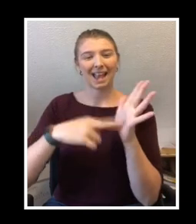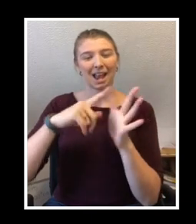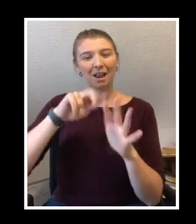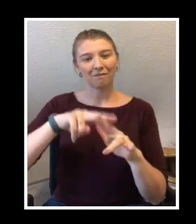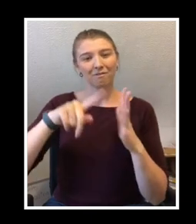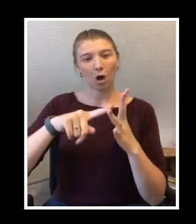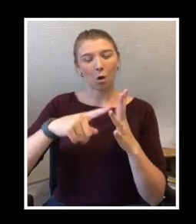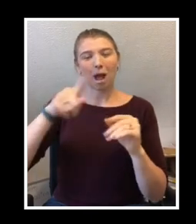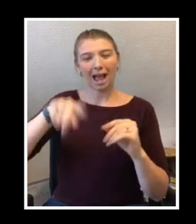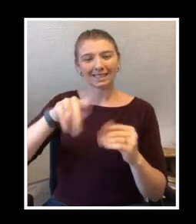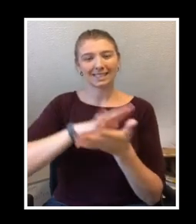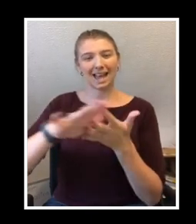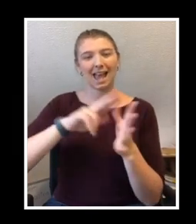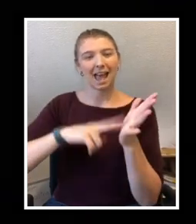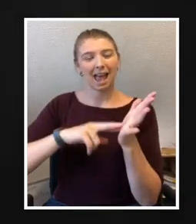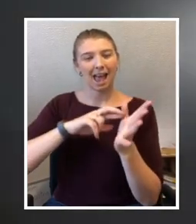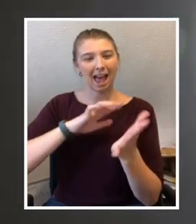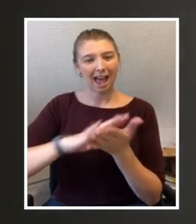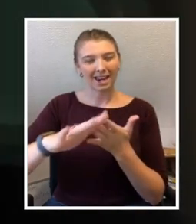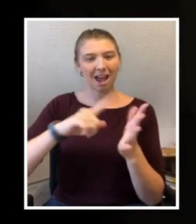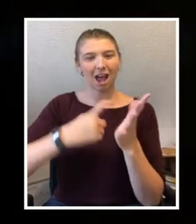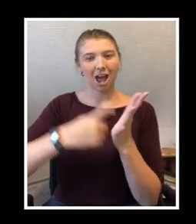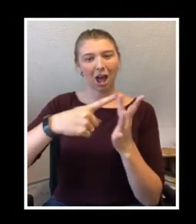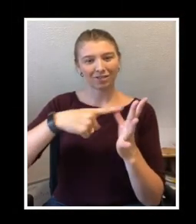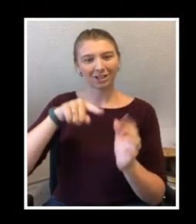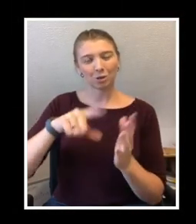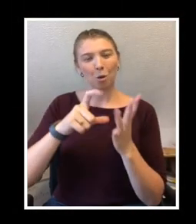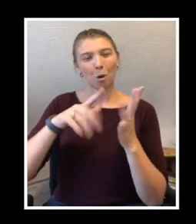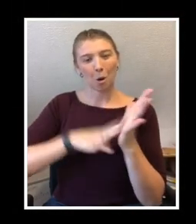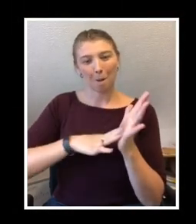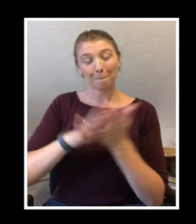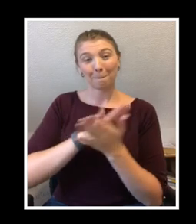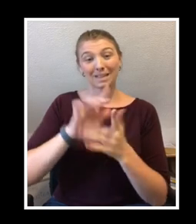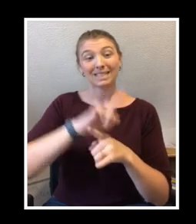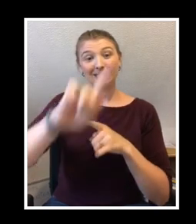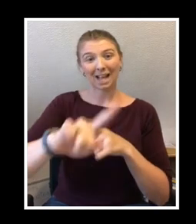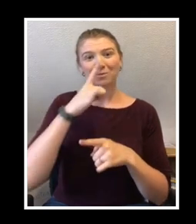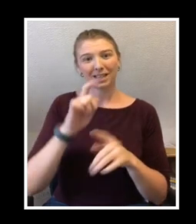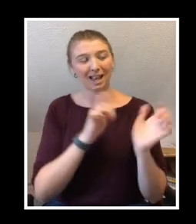info@hannaharia.com and we'll be able to show your work on our live streams next week. Enjoy creating.